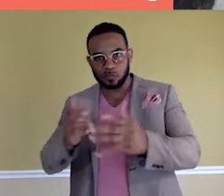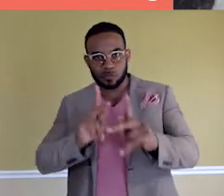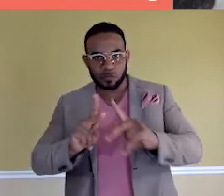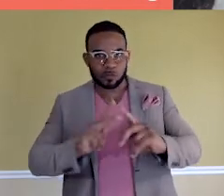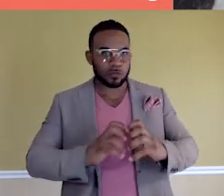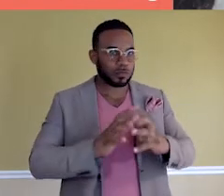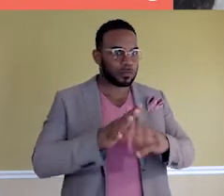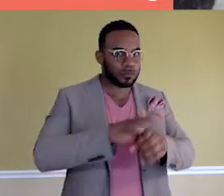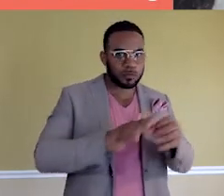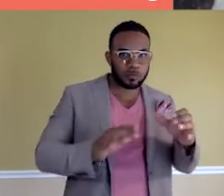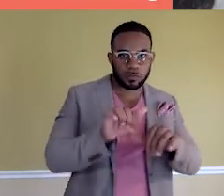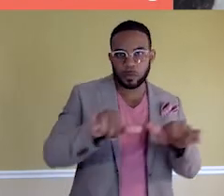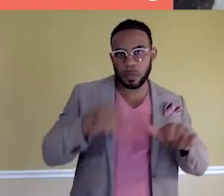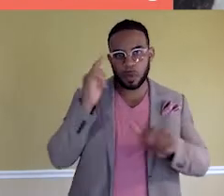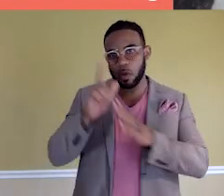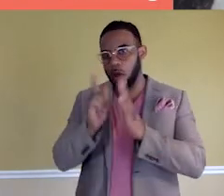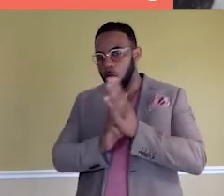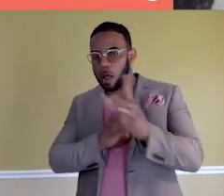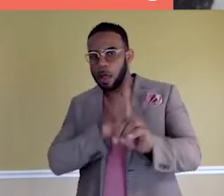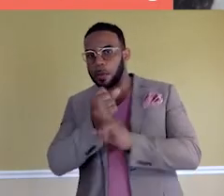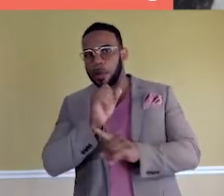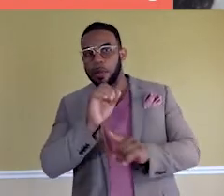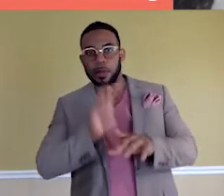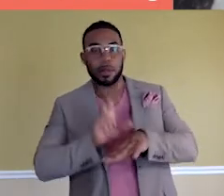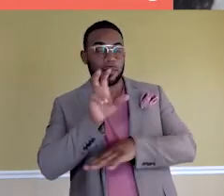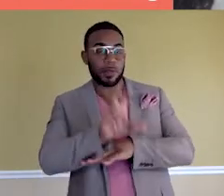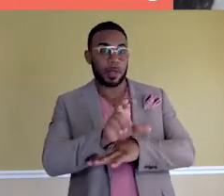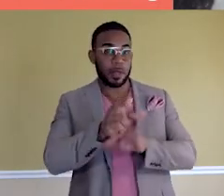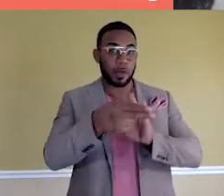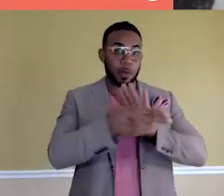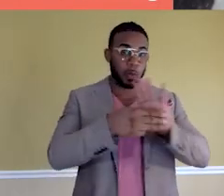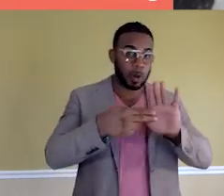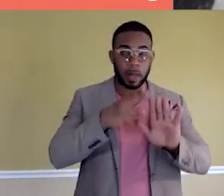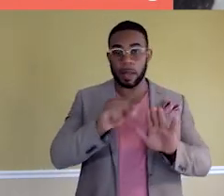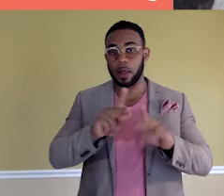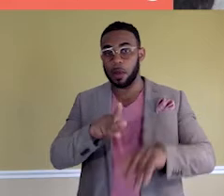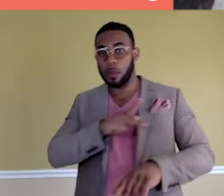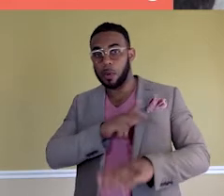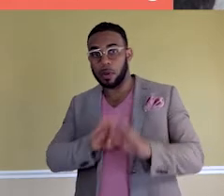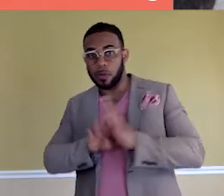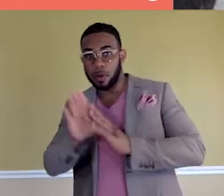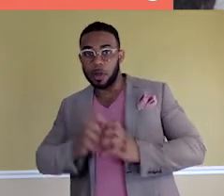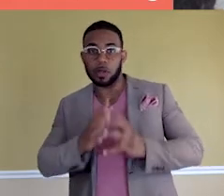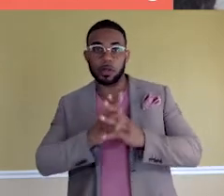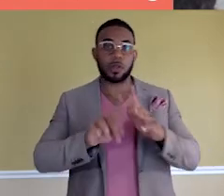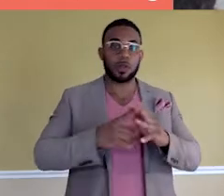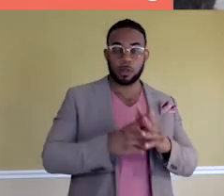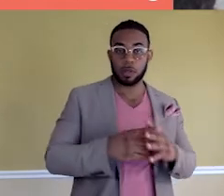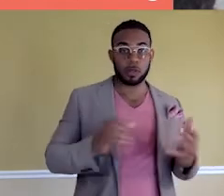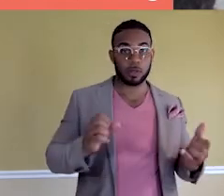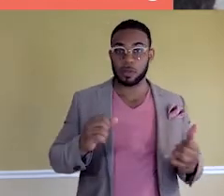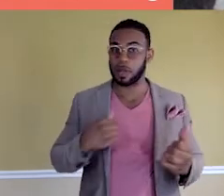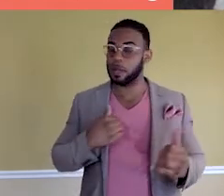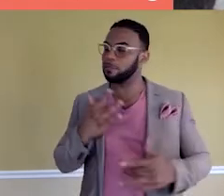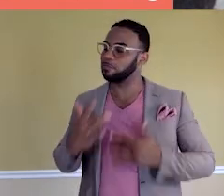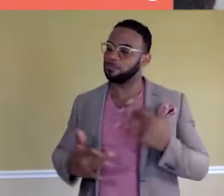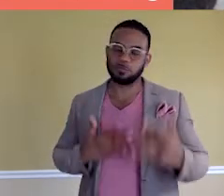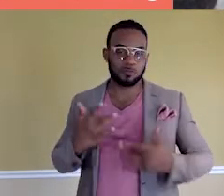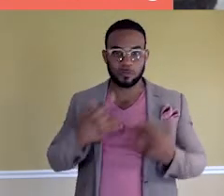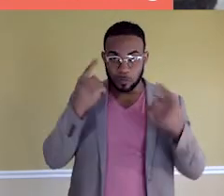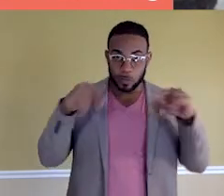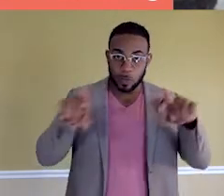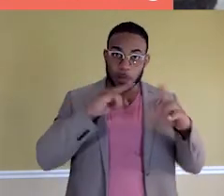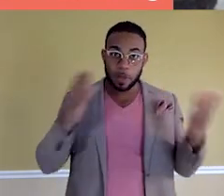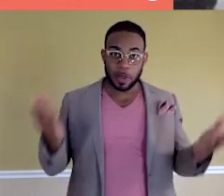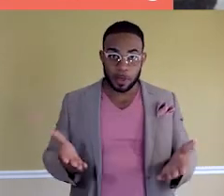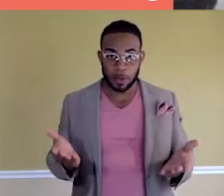emerging areas of law, impact investment, branding, and personal development and startups. So I am super excited for you to